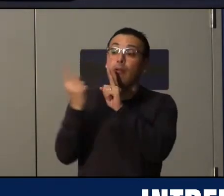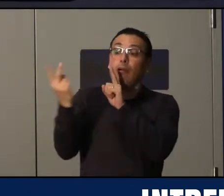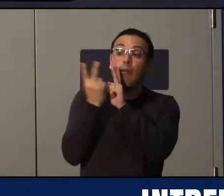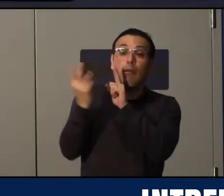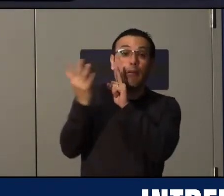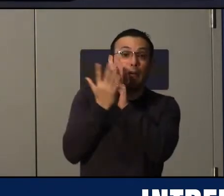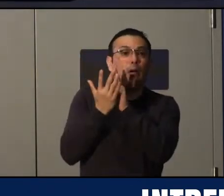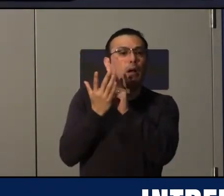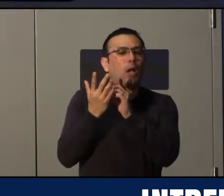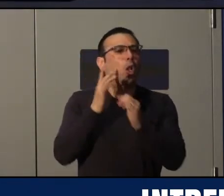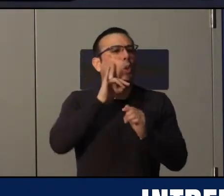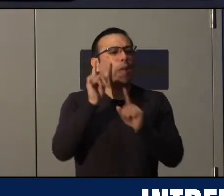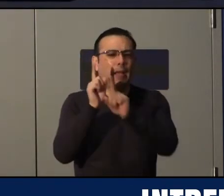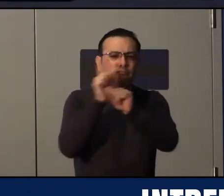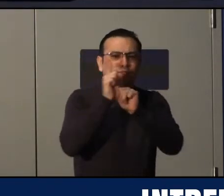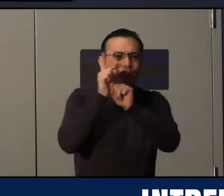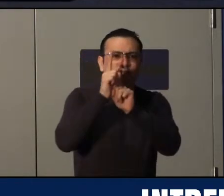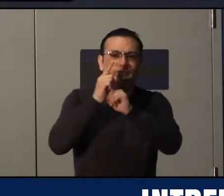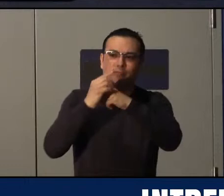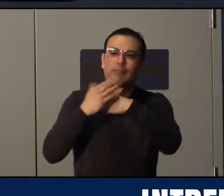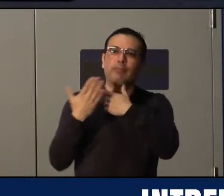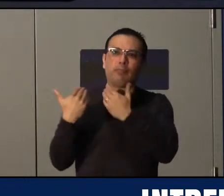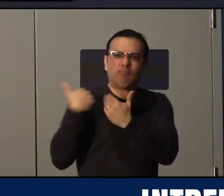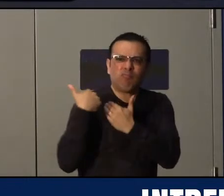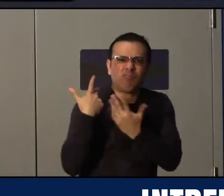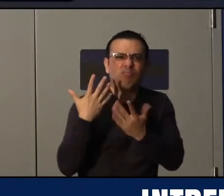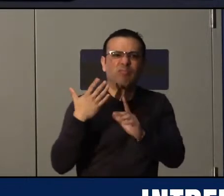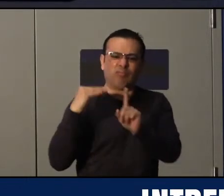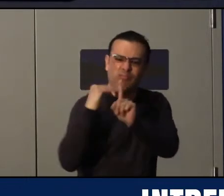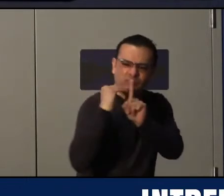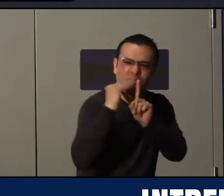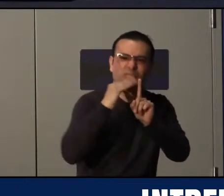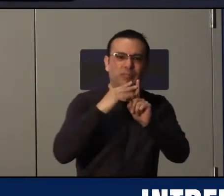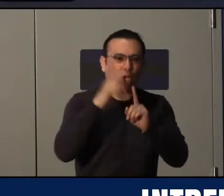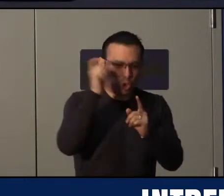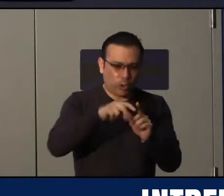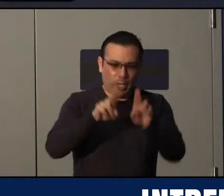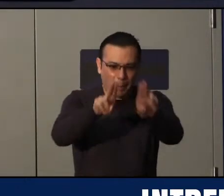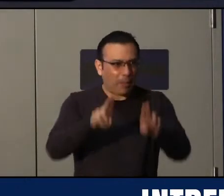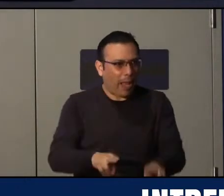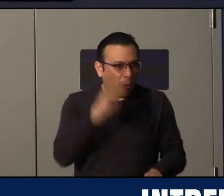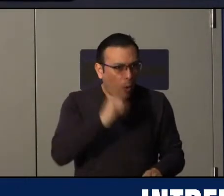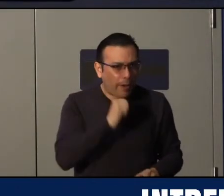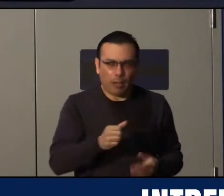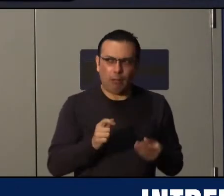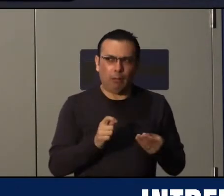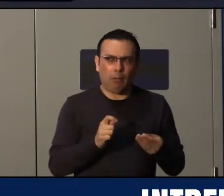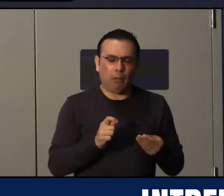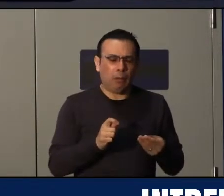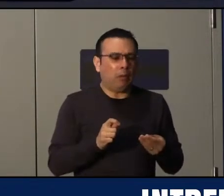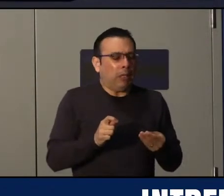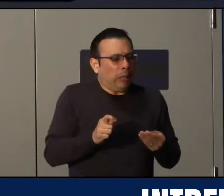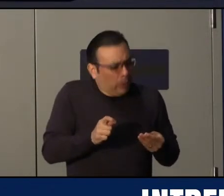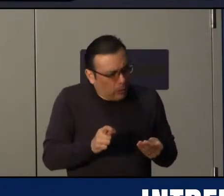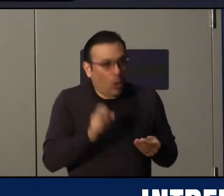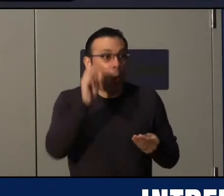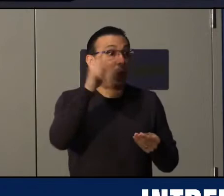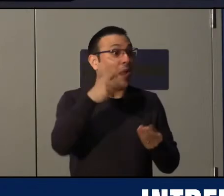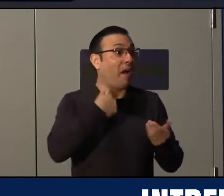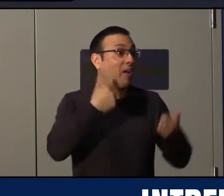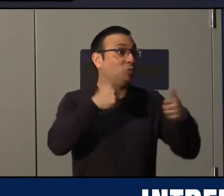pen and fill out the application, which I think in the grand scheme of things is the only thing that we have control